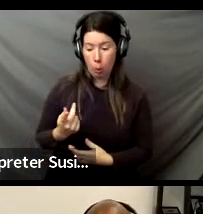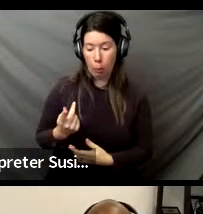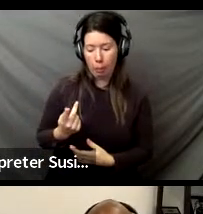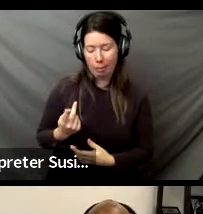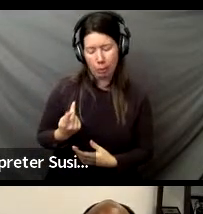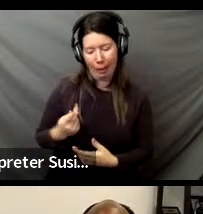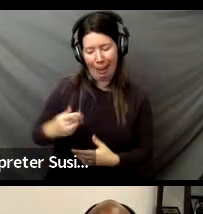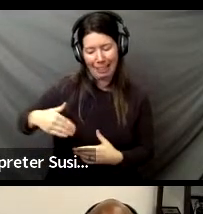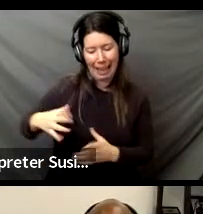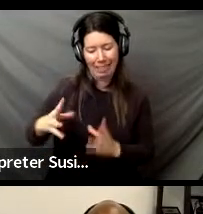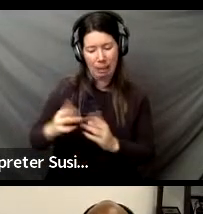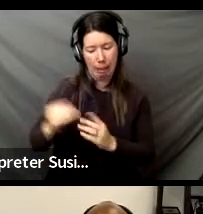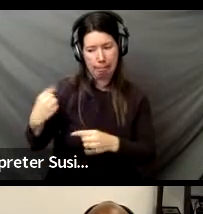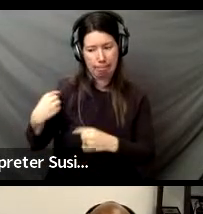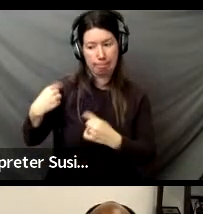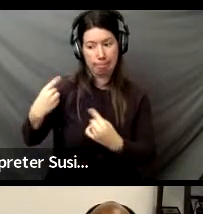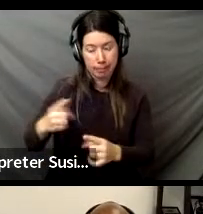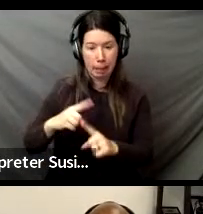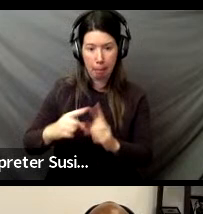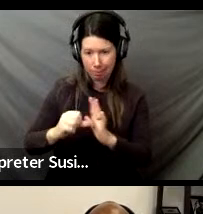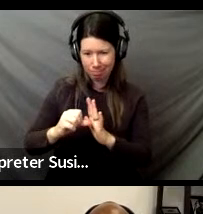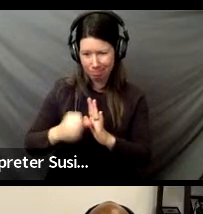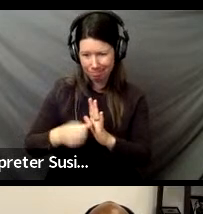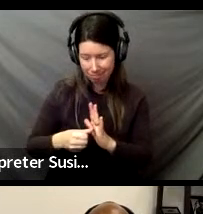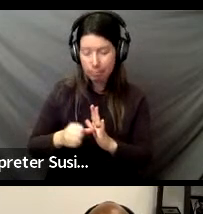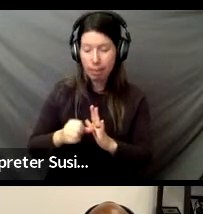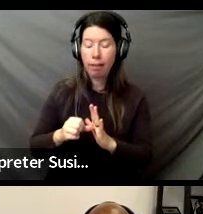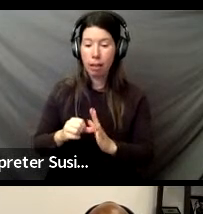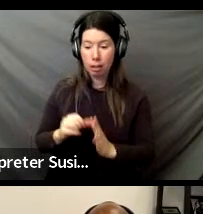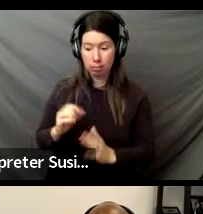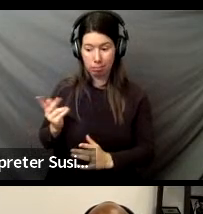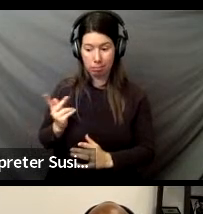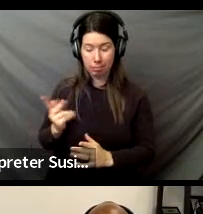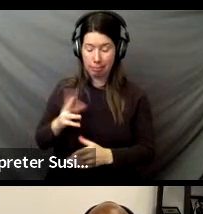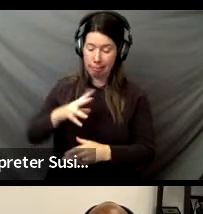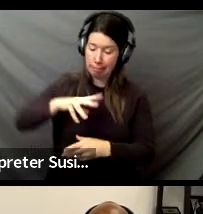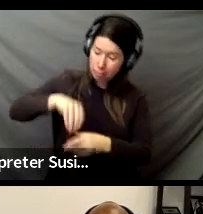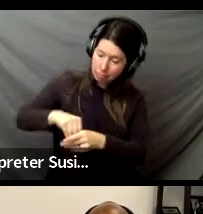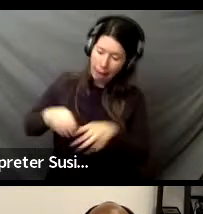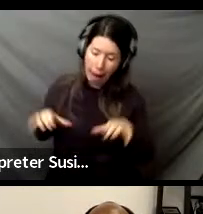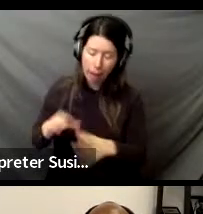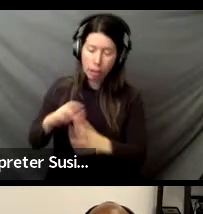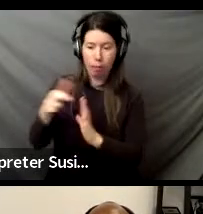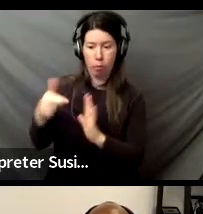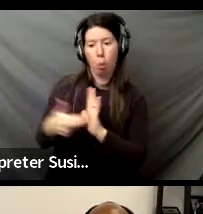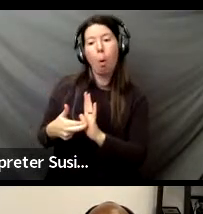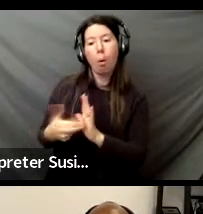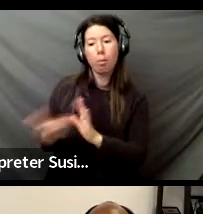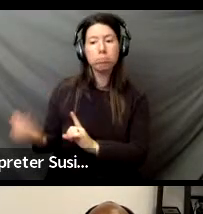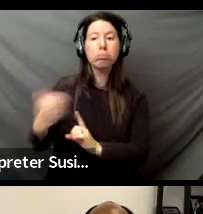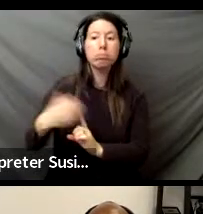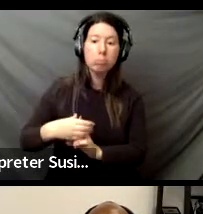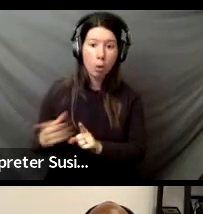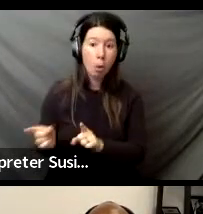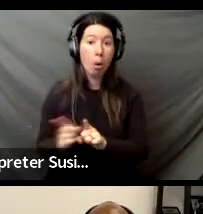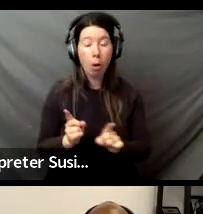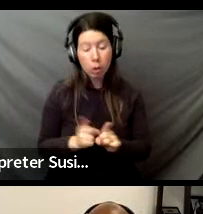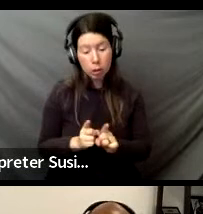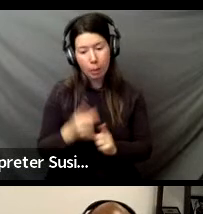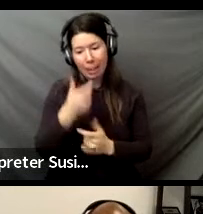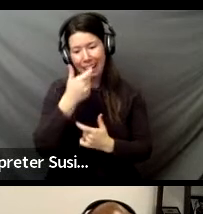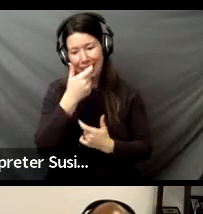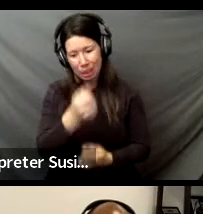but I do want to stress that active role that Ed and I play, and also the interest in the other